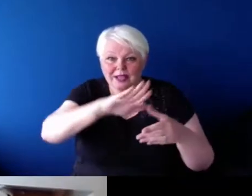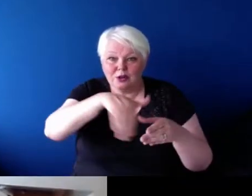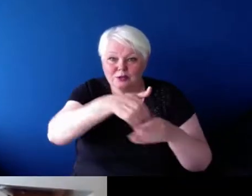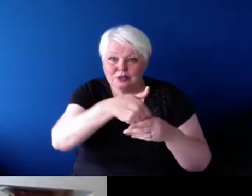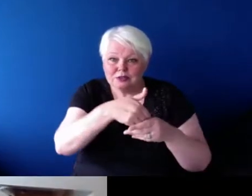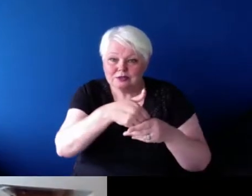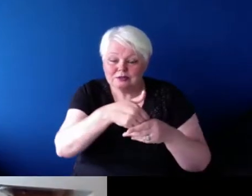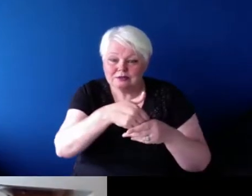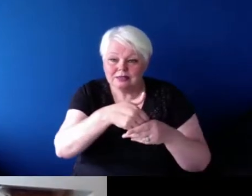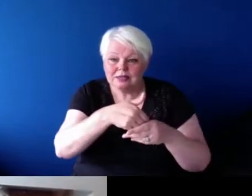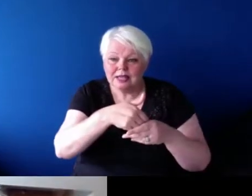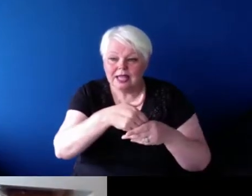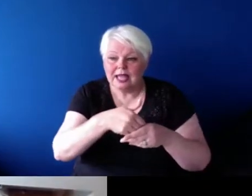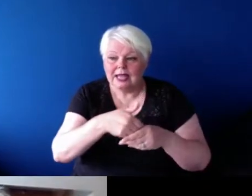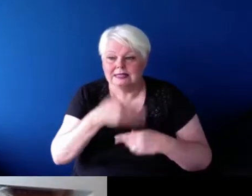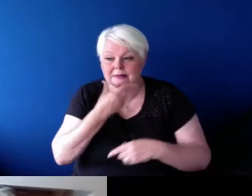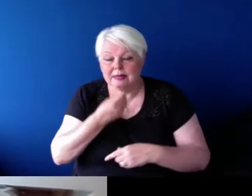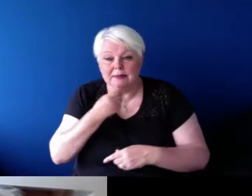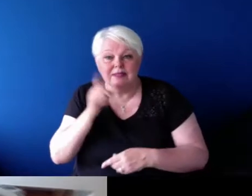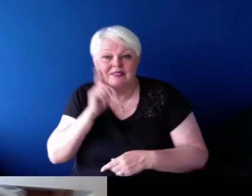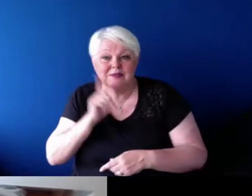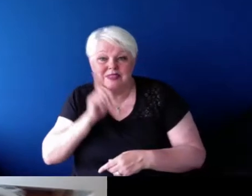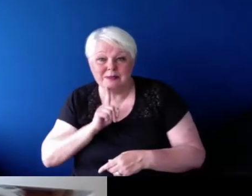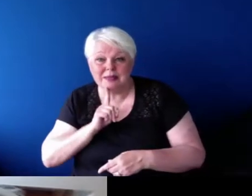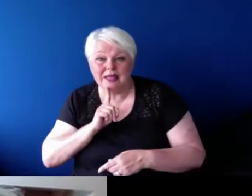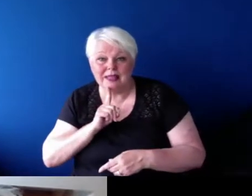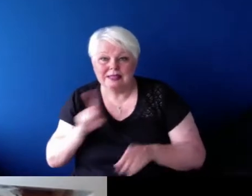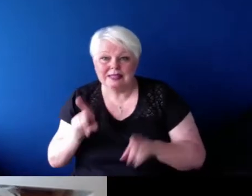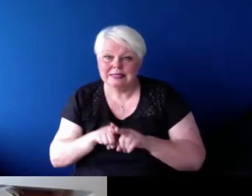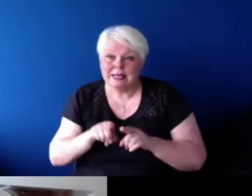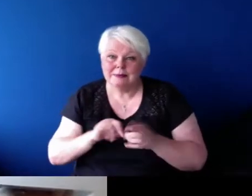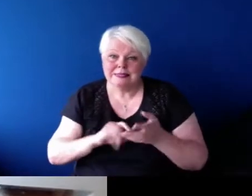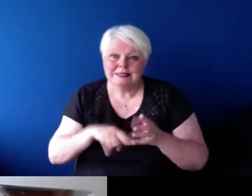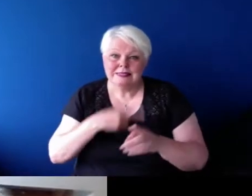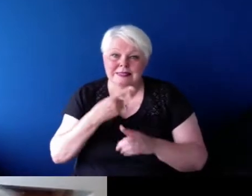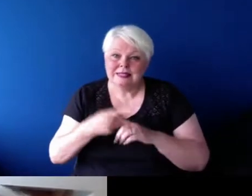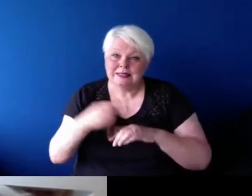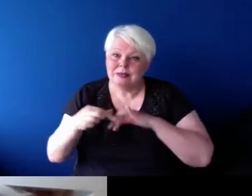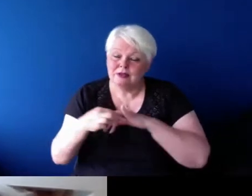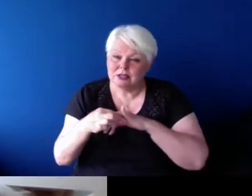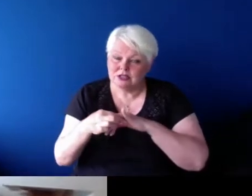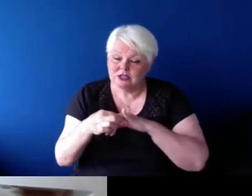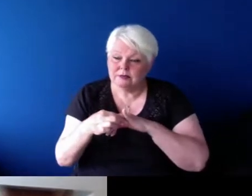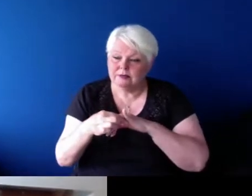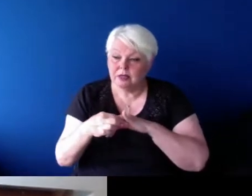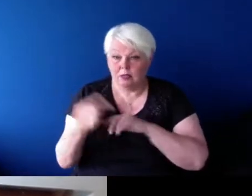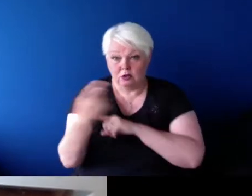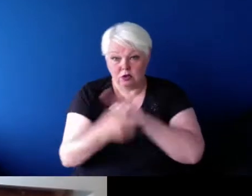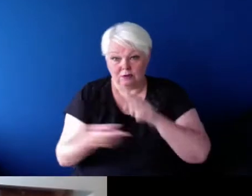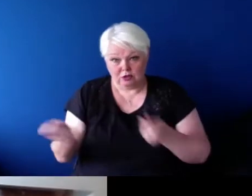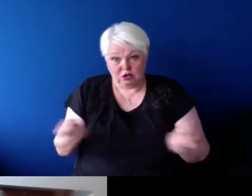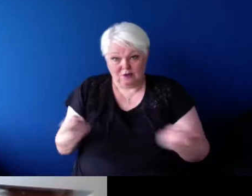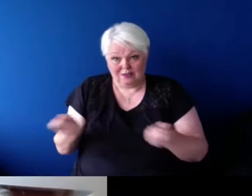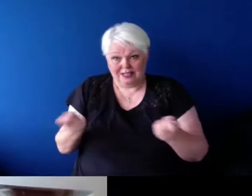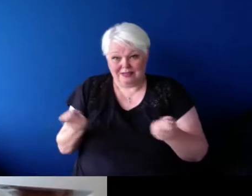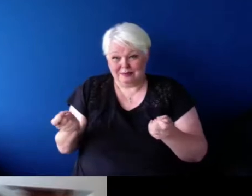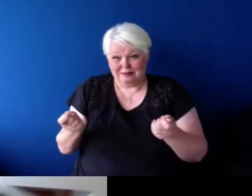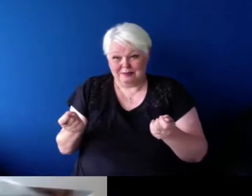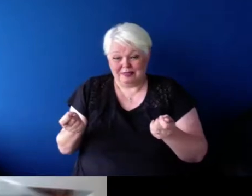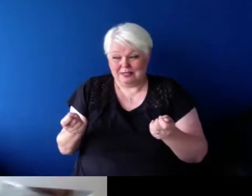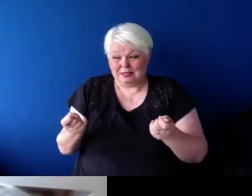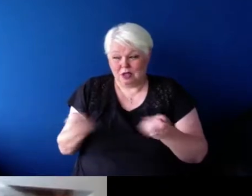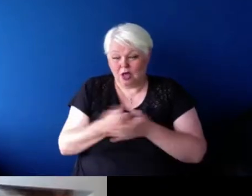and same-sex marriage and so on. Of course, the conference, which is our governing body, doesn't always reflect